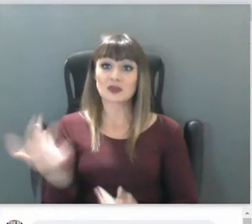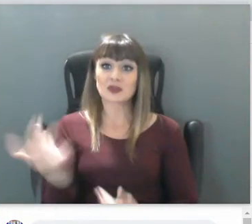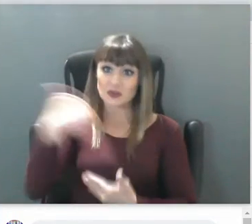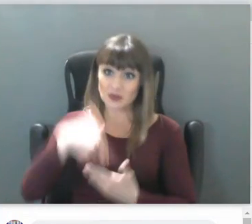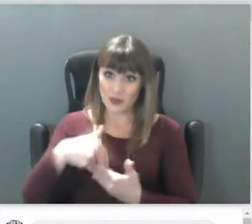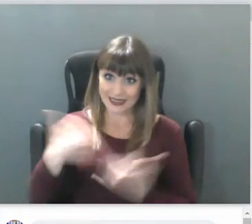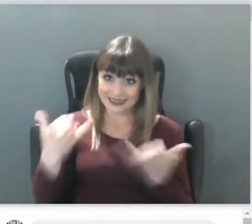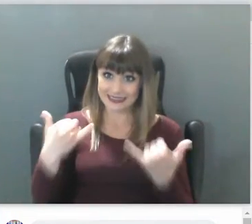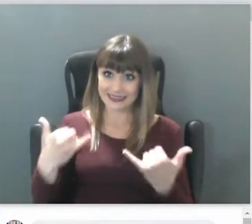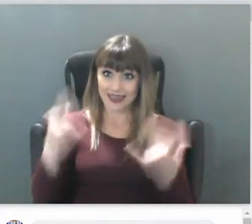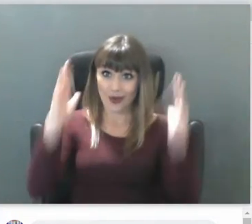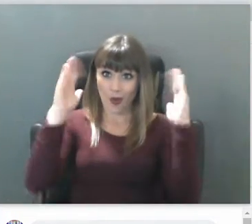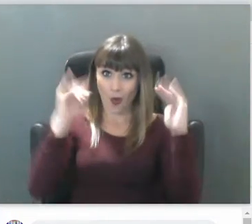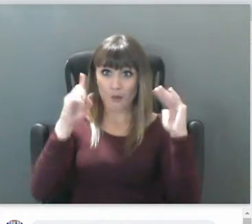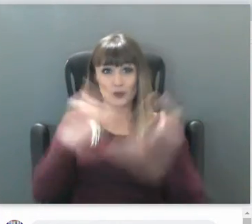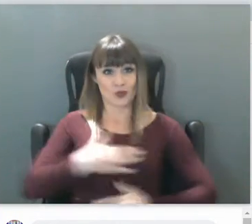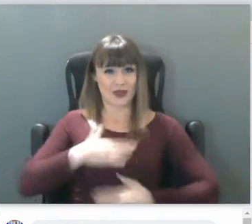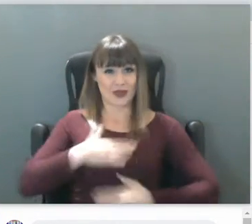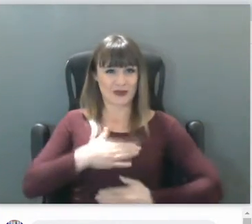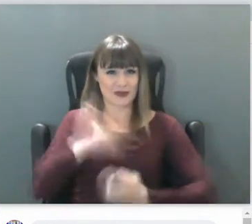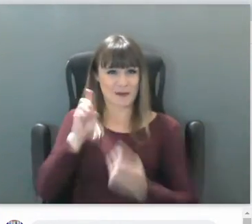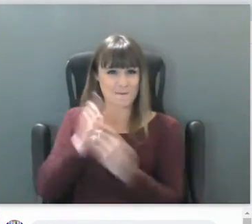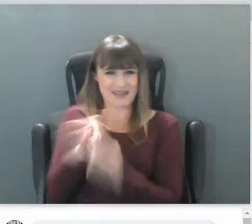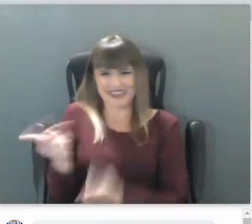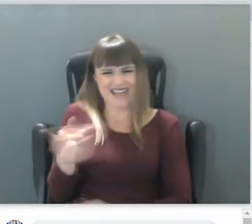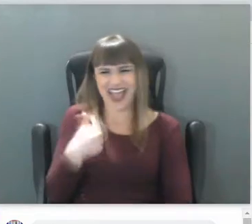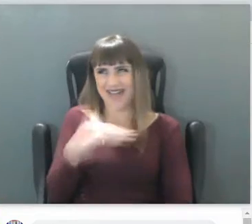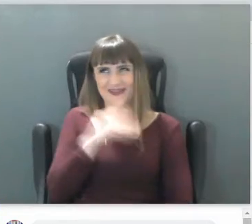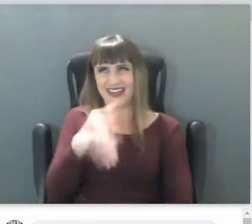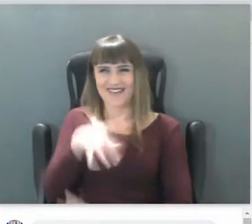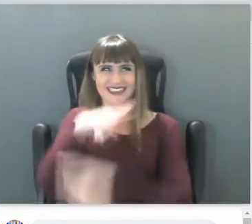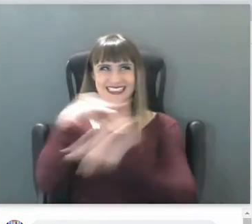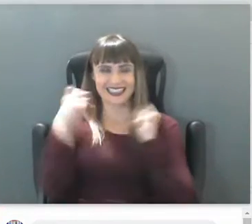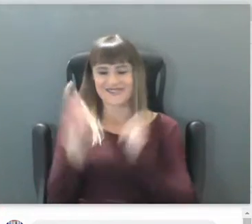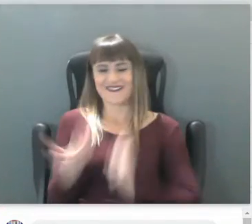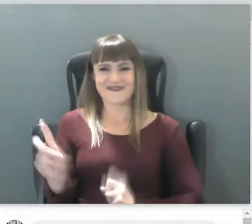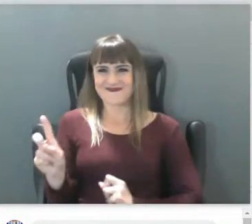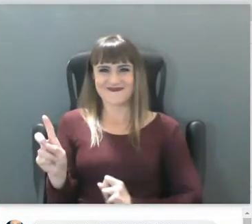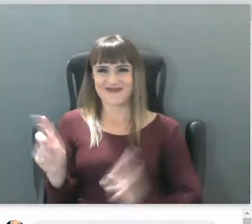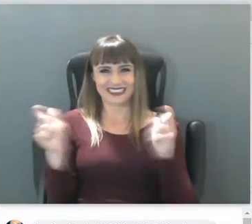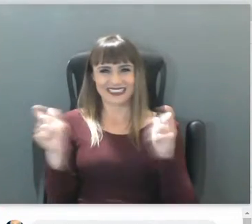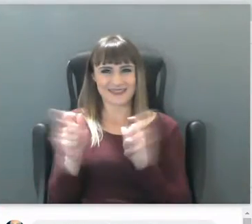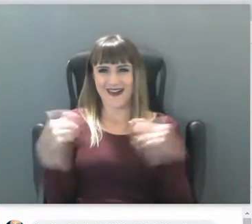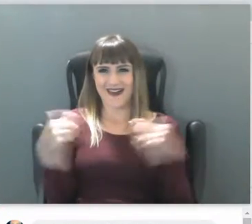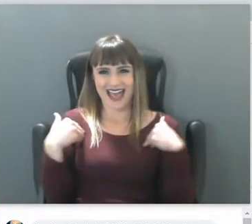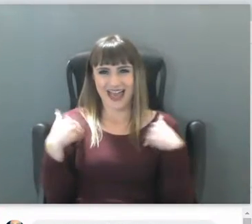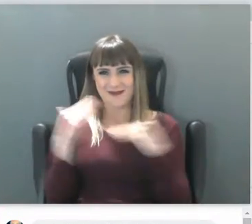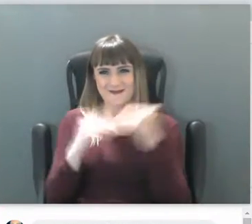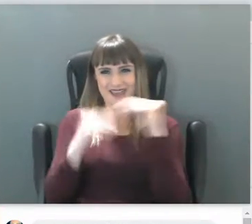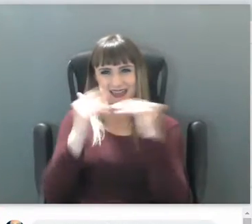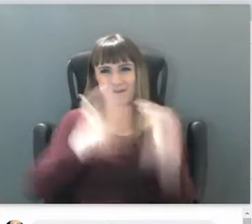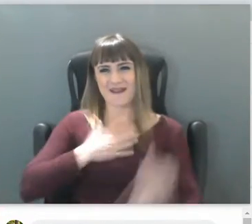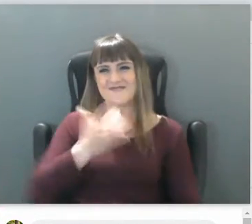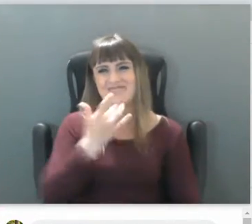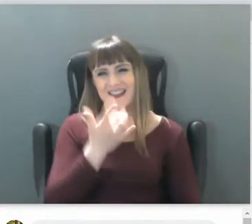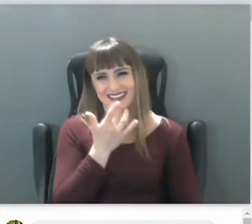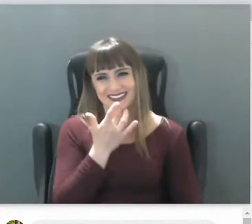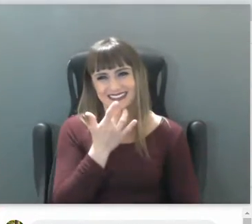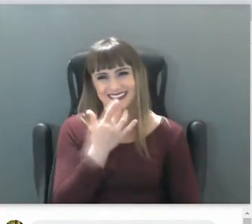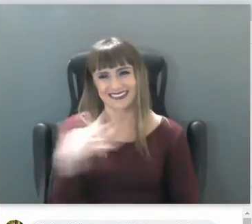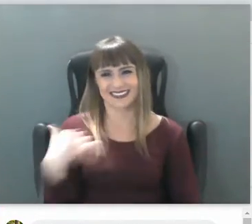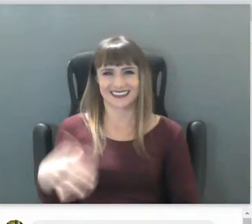Jack and Blanche. I never get tired of Jack and Blanche. I never get tired of the small animal building. It's my favorite building. I mention that all the time.